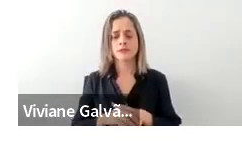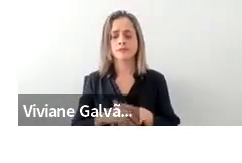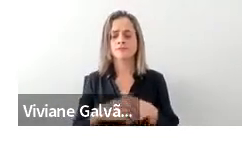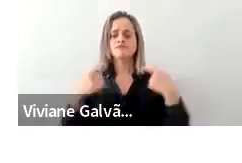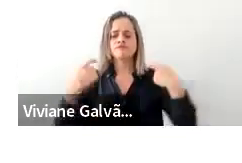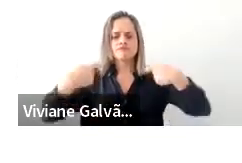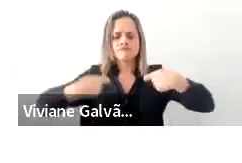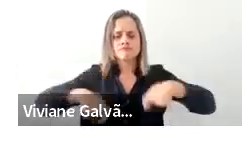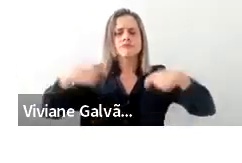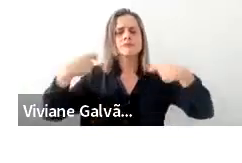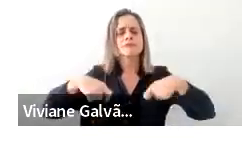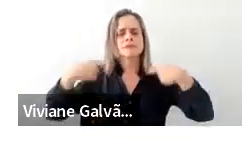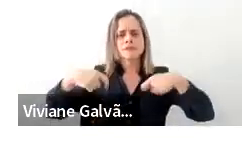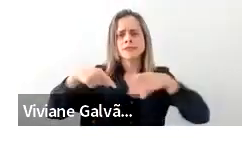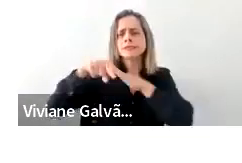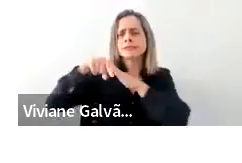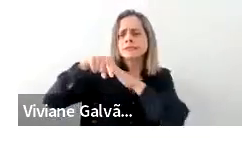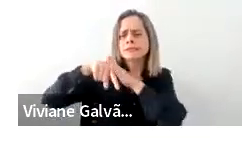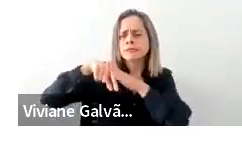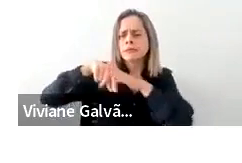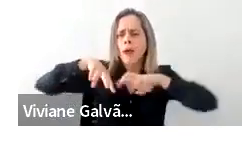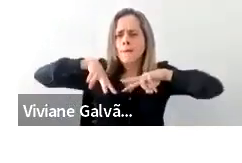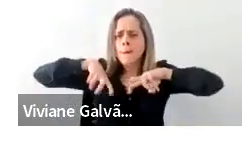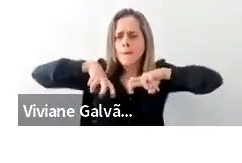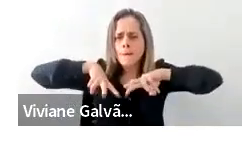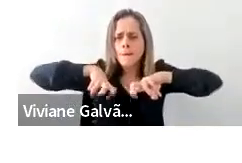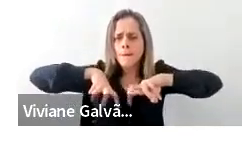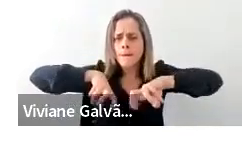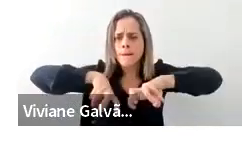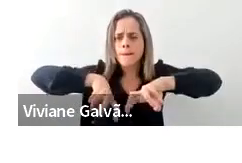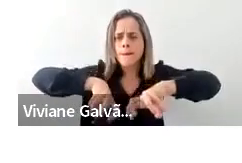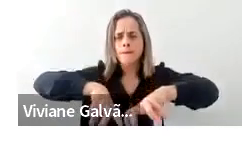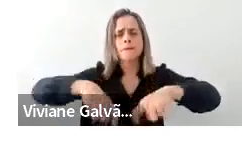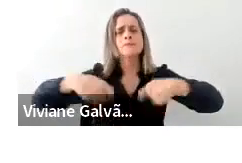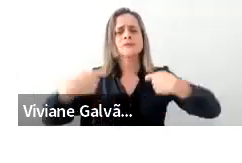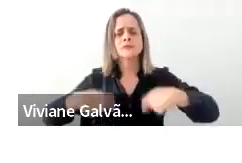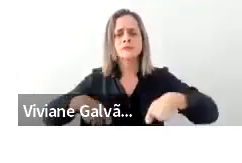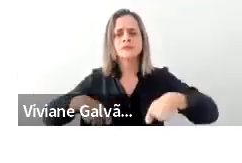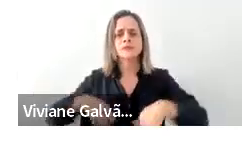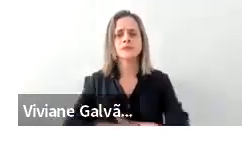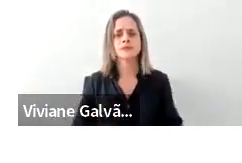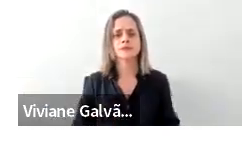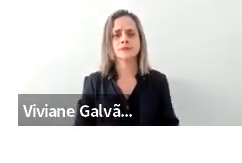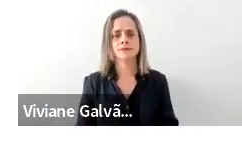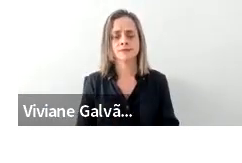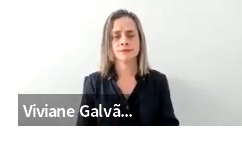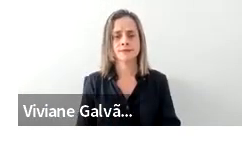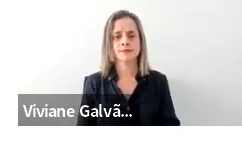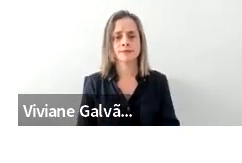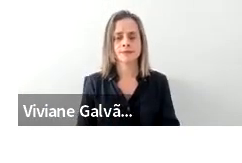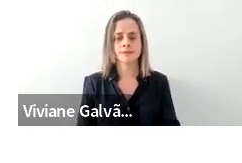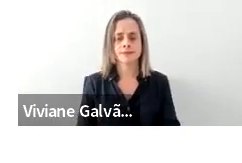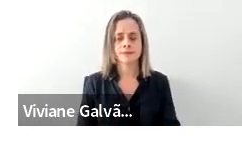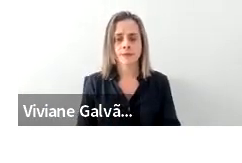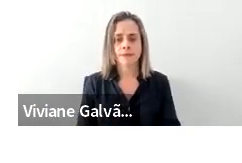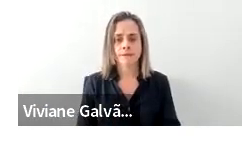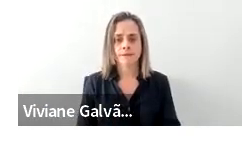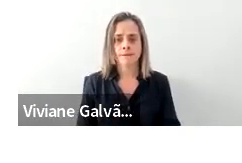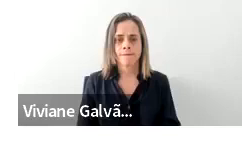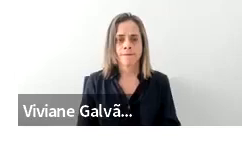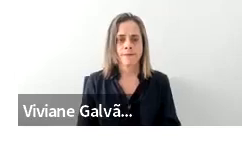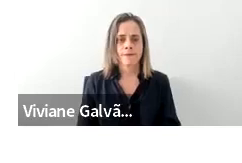name, our science will enter the new society on the threshold of which it begins to take shape. Our science could